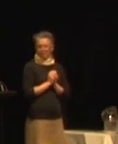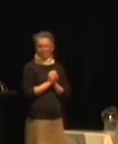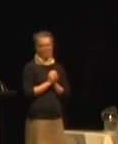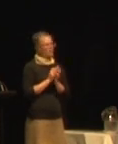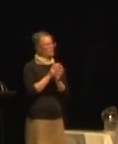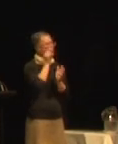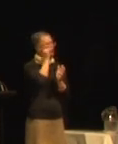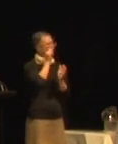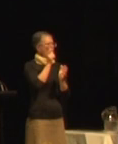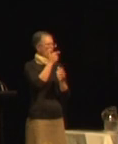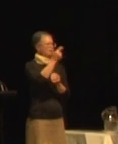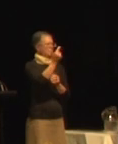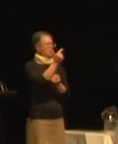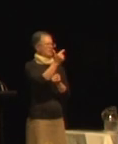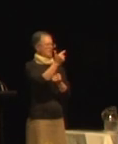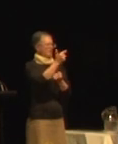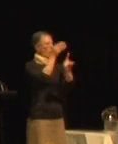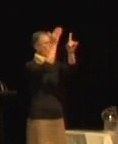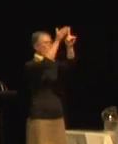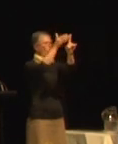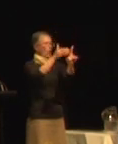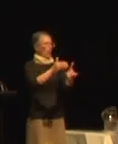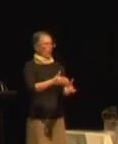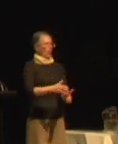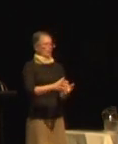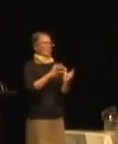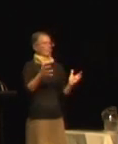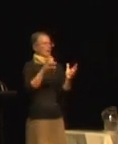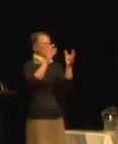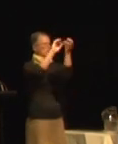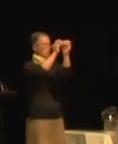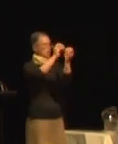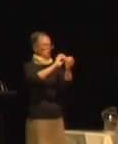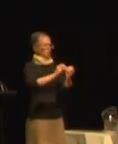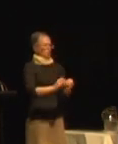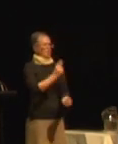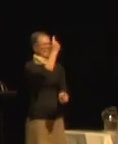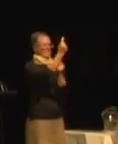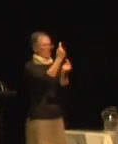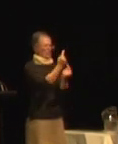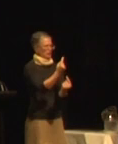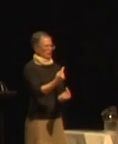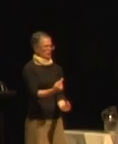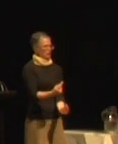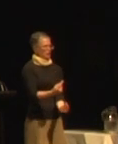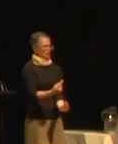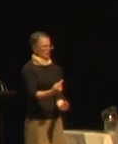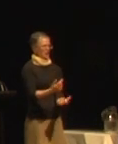big problems, we see a big cluster of activity, if I may, in the top left of this